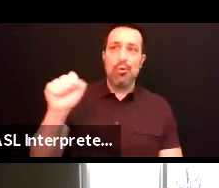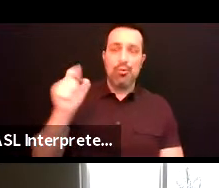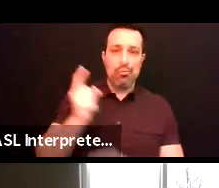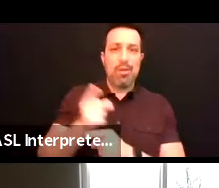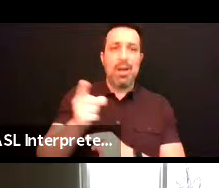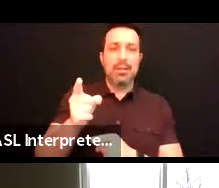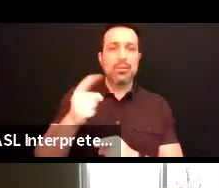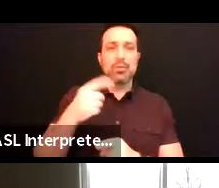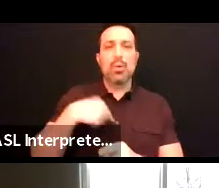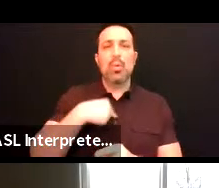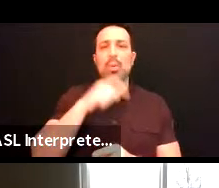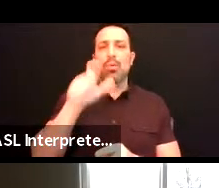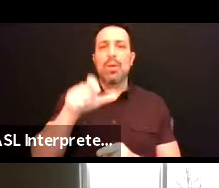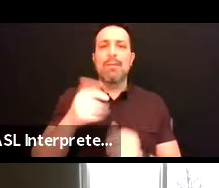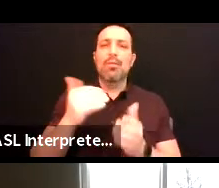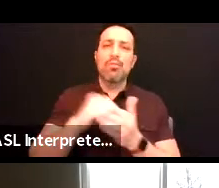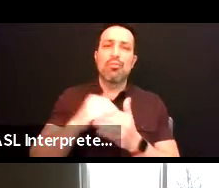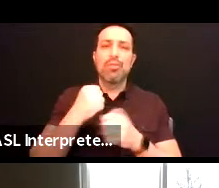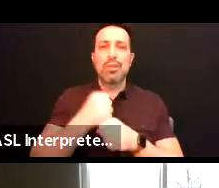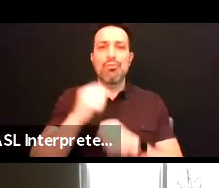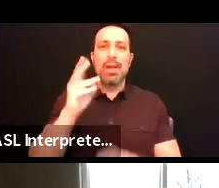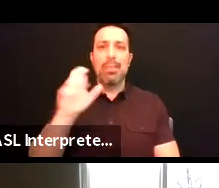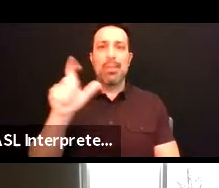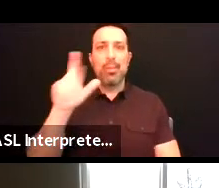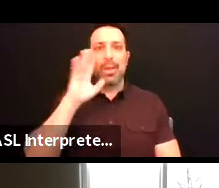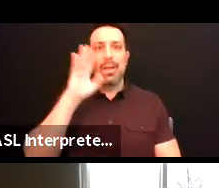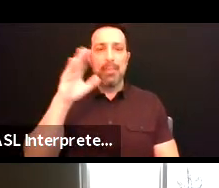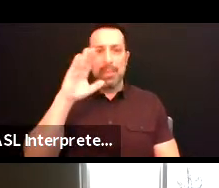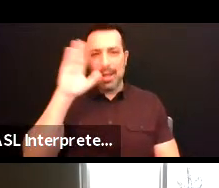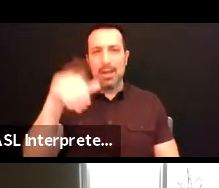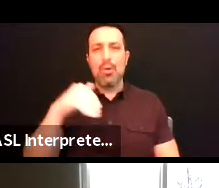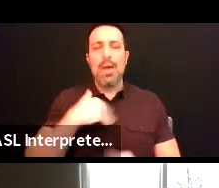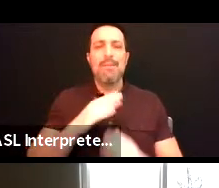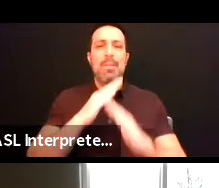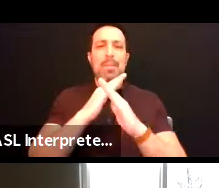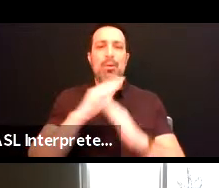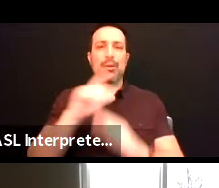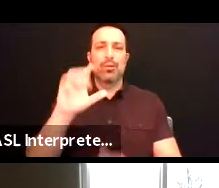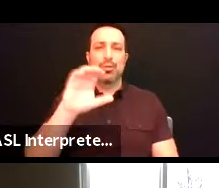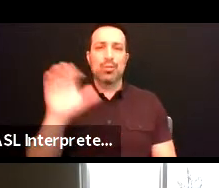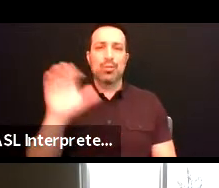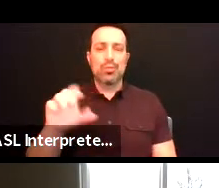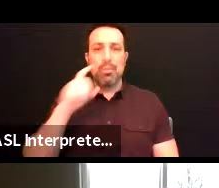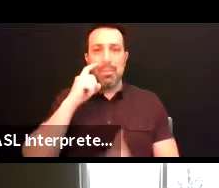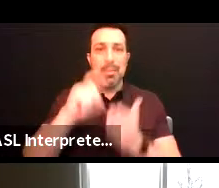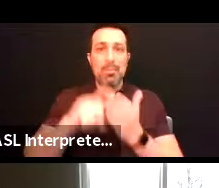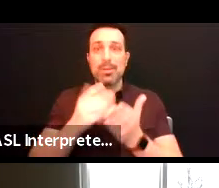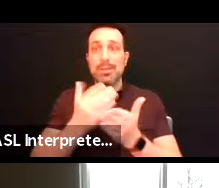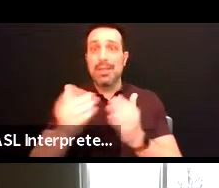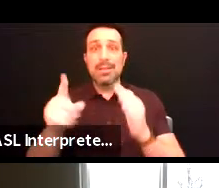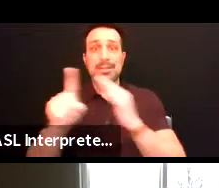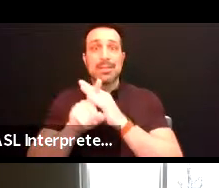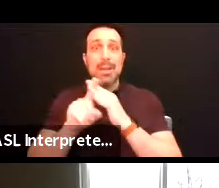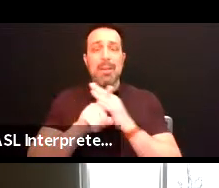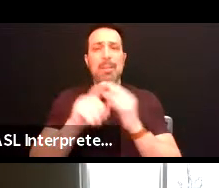Yeah. So that way we don't have to recreate the wheel, but I also know that there are barriers to Zoom, but I just noticing as things come up, like, I just